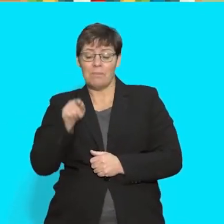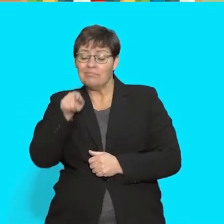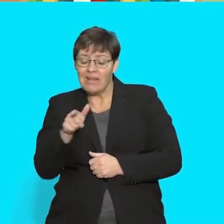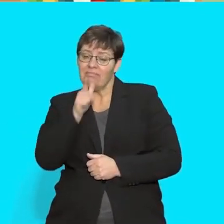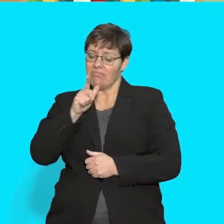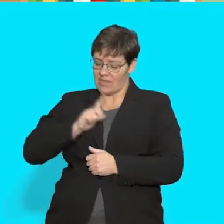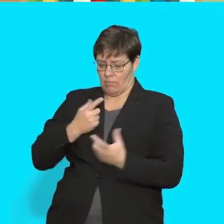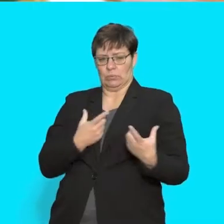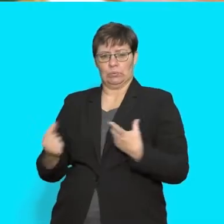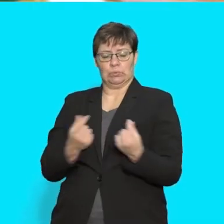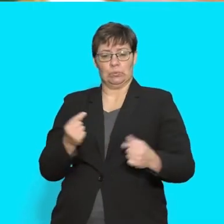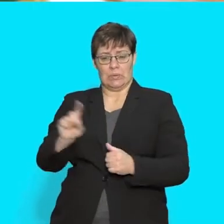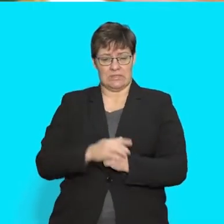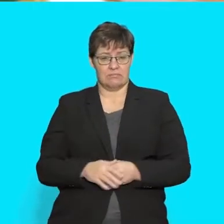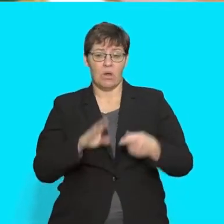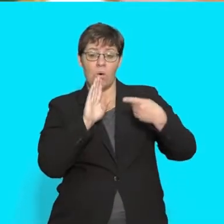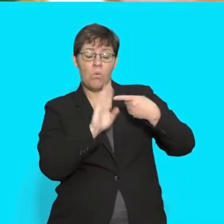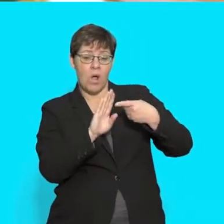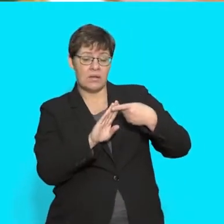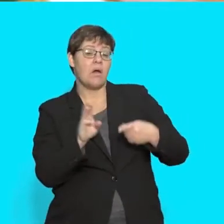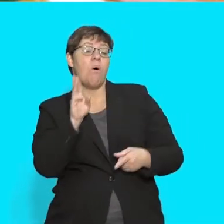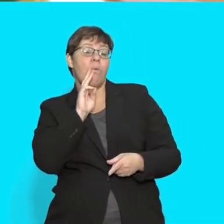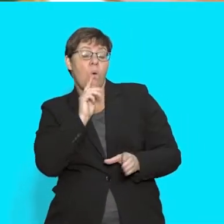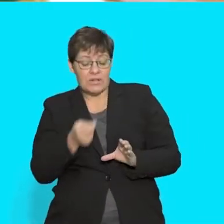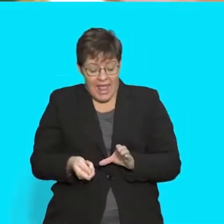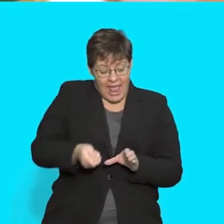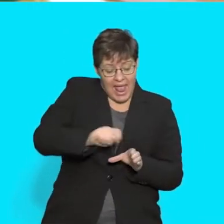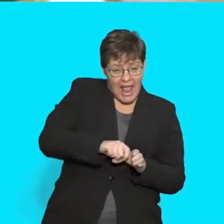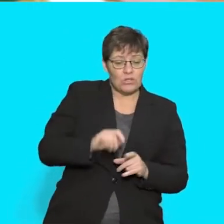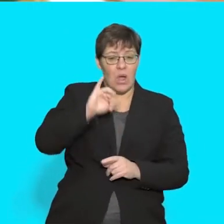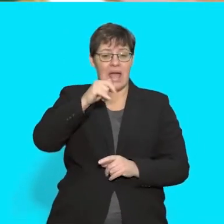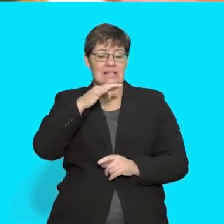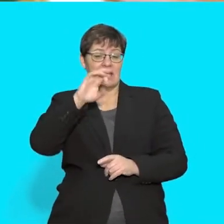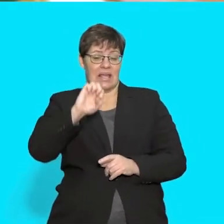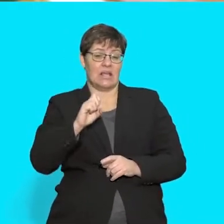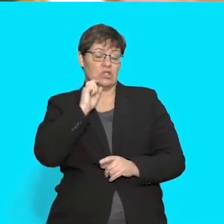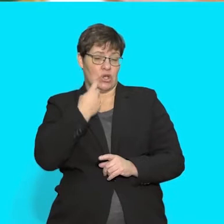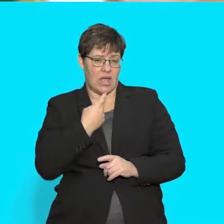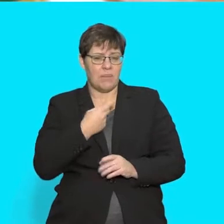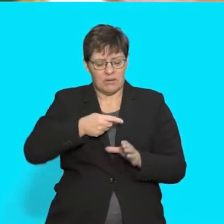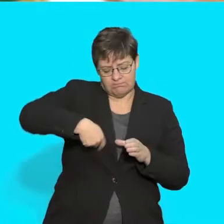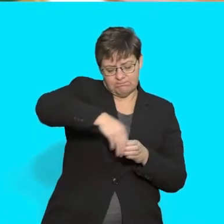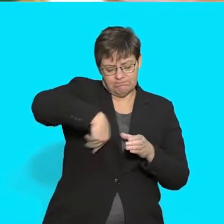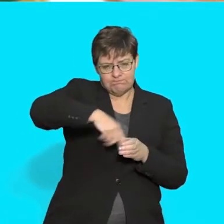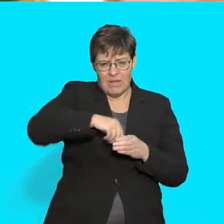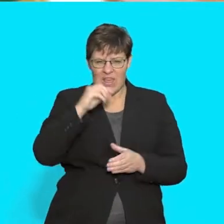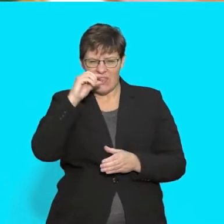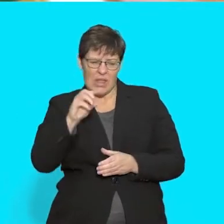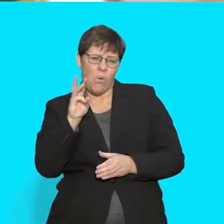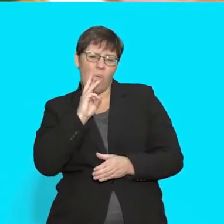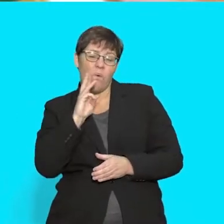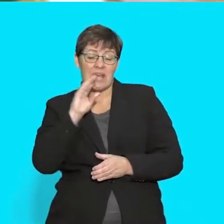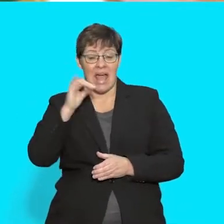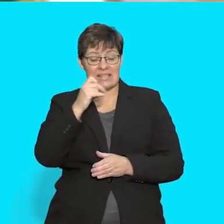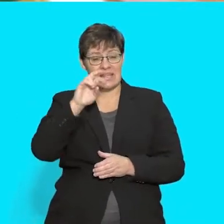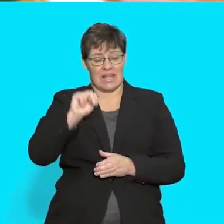do. 1. Add the water to the icing sugar and mix to form a thick water icing. Use this